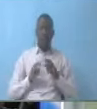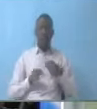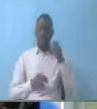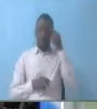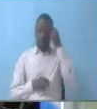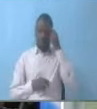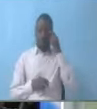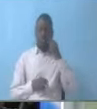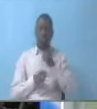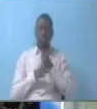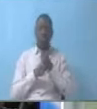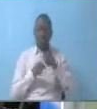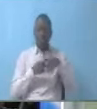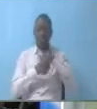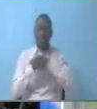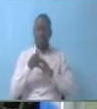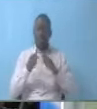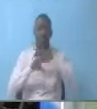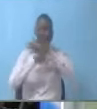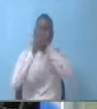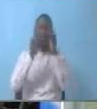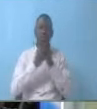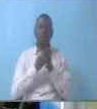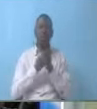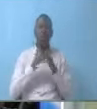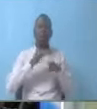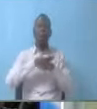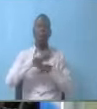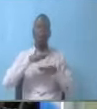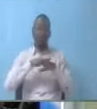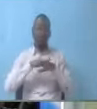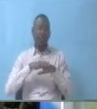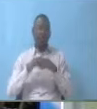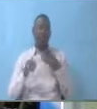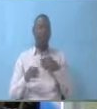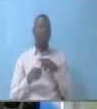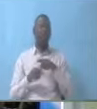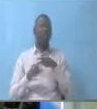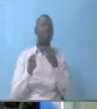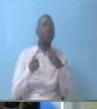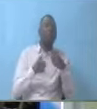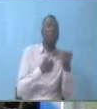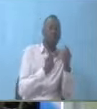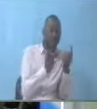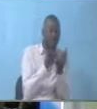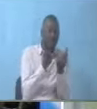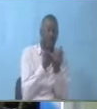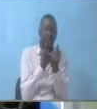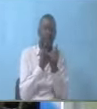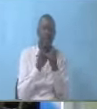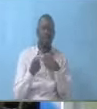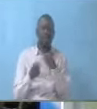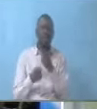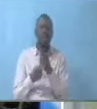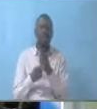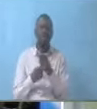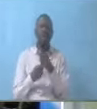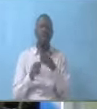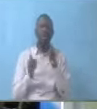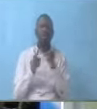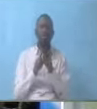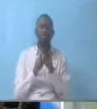your bases. All right. But there are certain things that are based